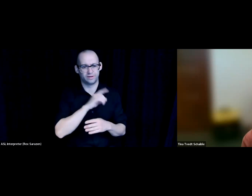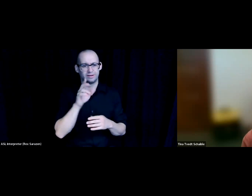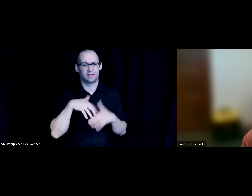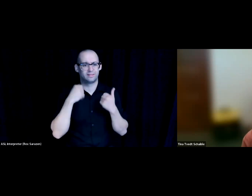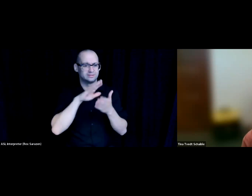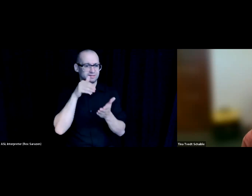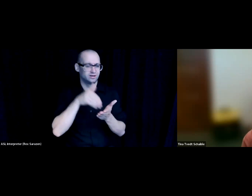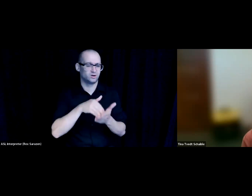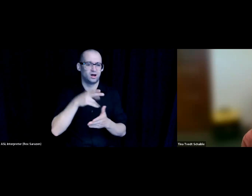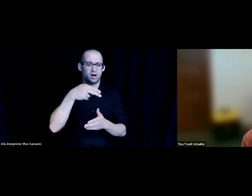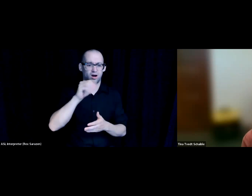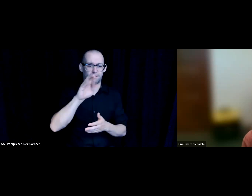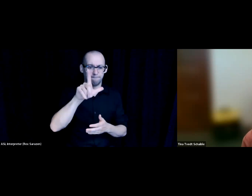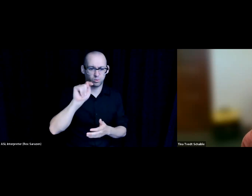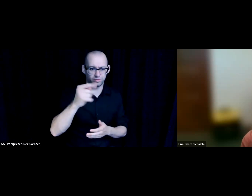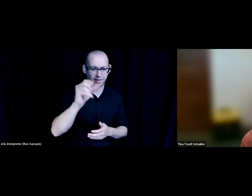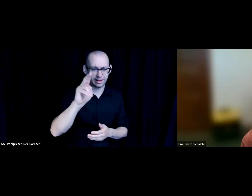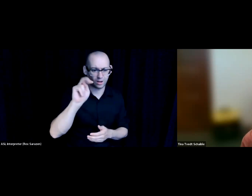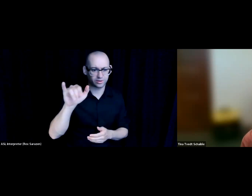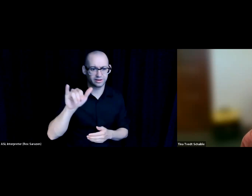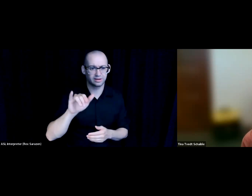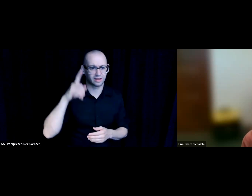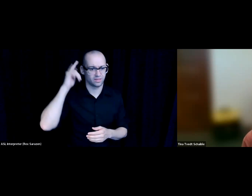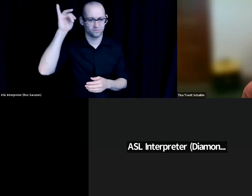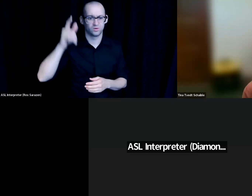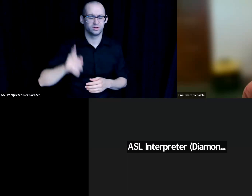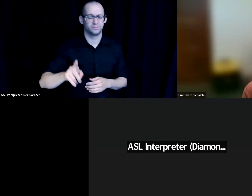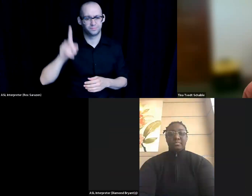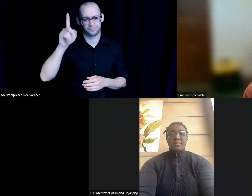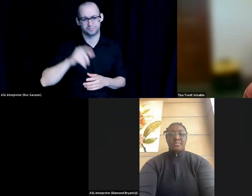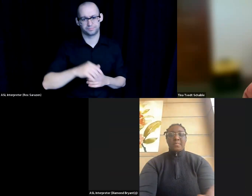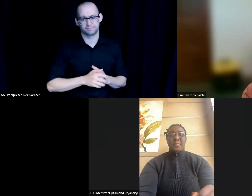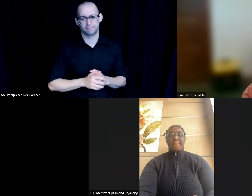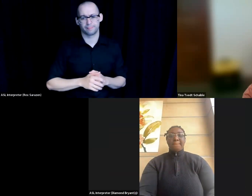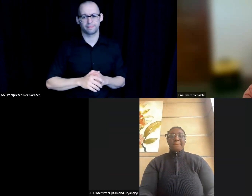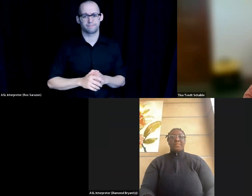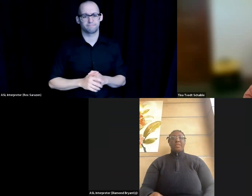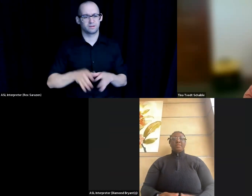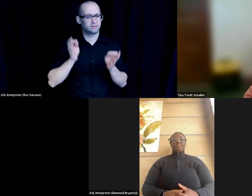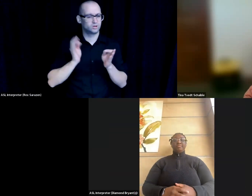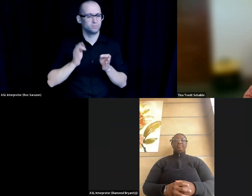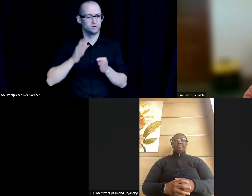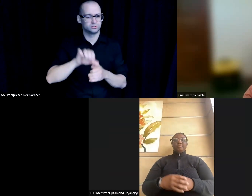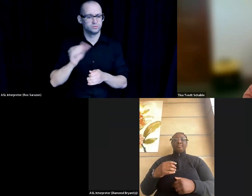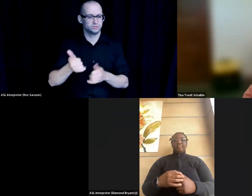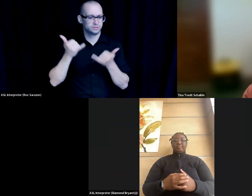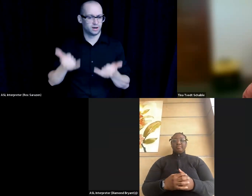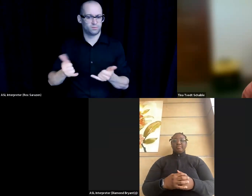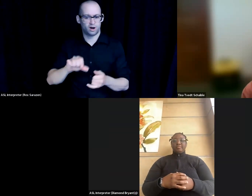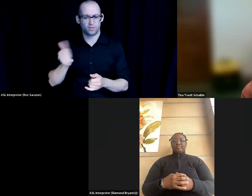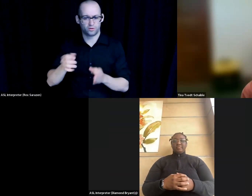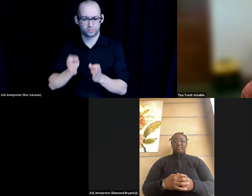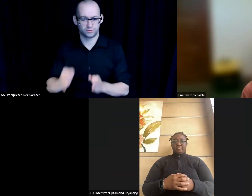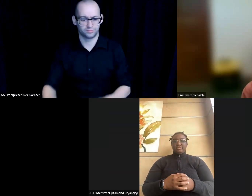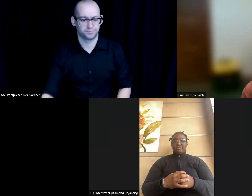County, way up in Northern California. And I've been leading this incredible organization for the last 11 years.